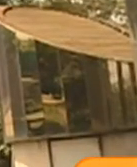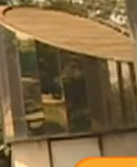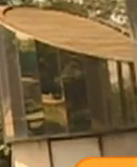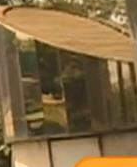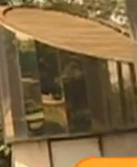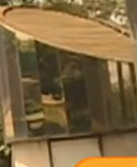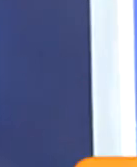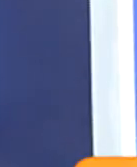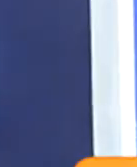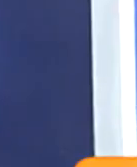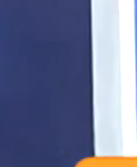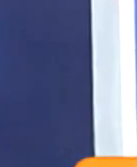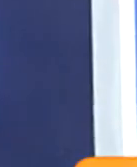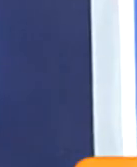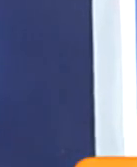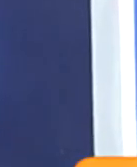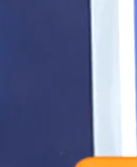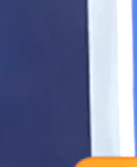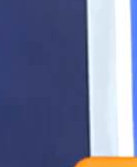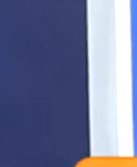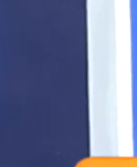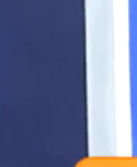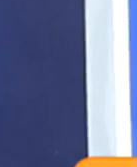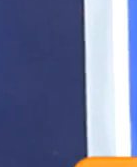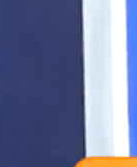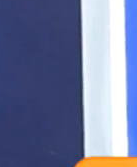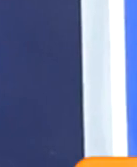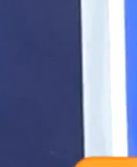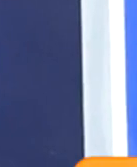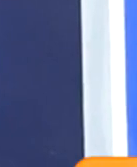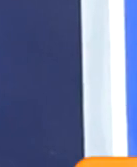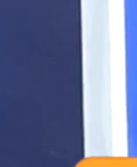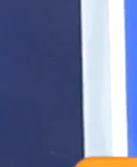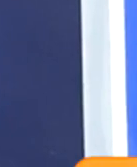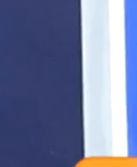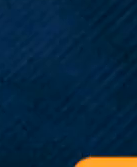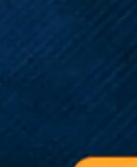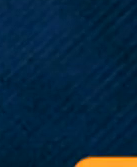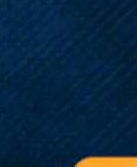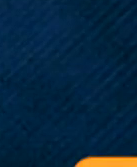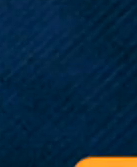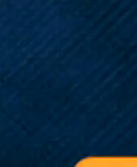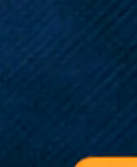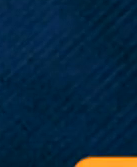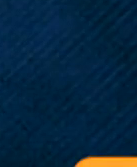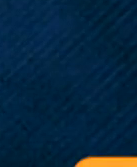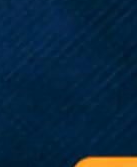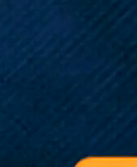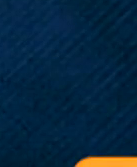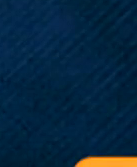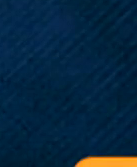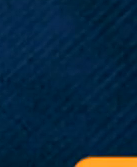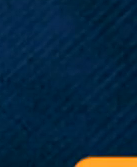February 2024, the DPP concurred with the Commission's recommendation for prosecution. EACC